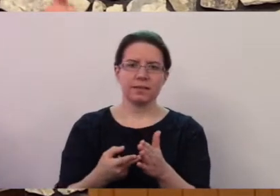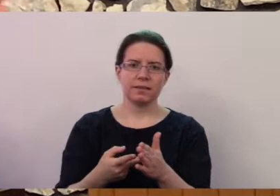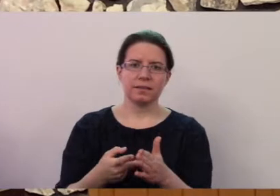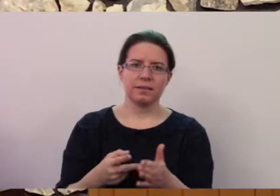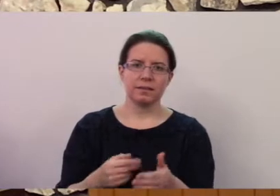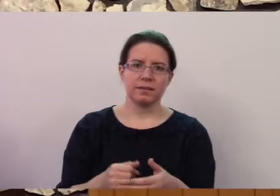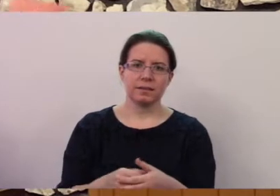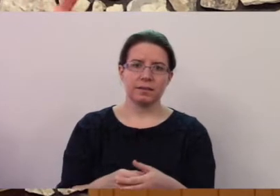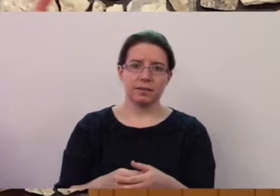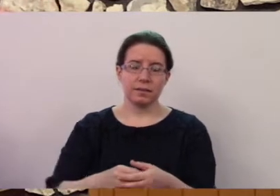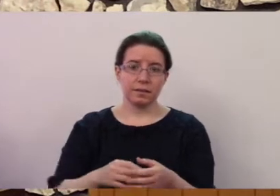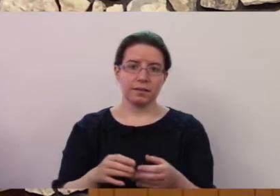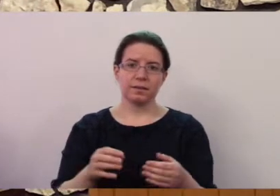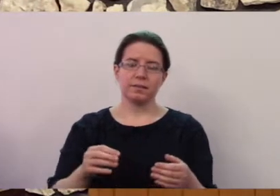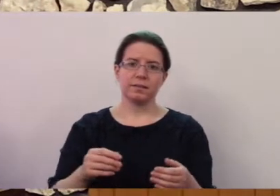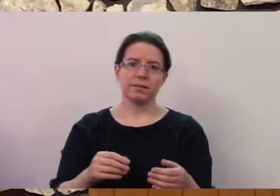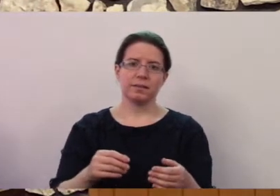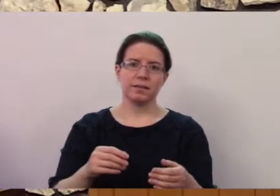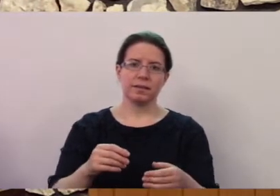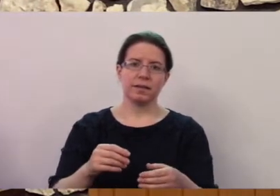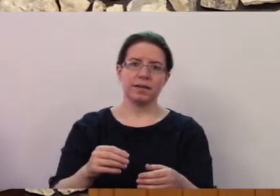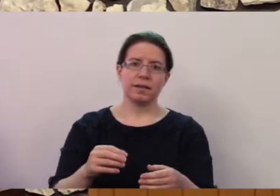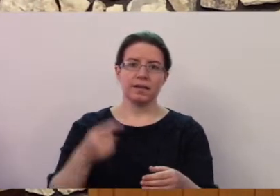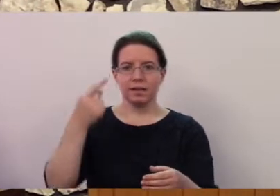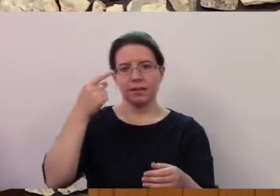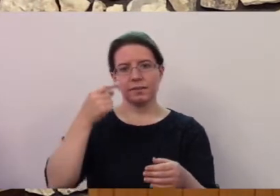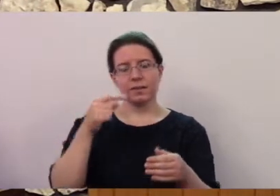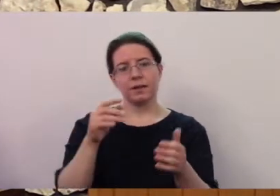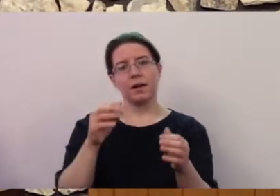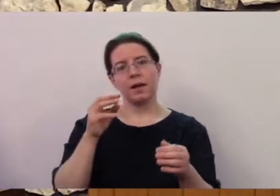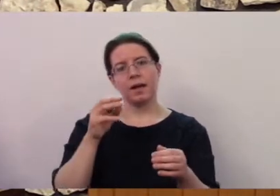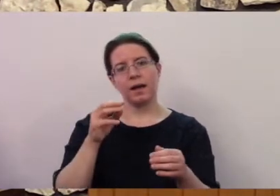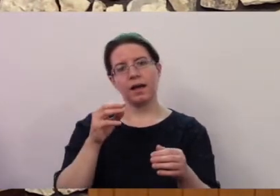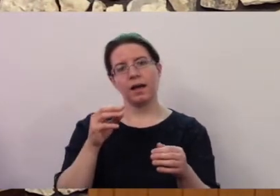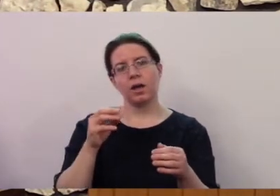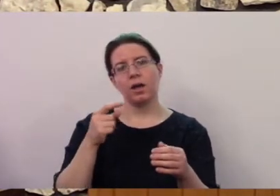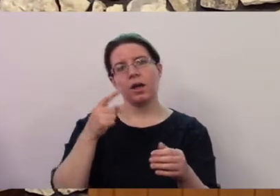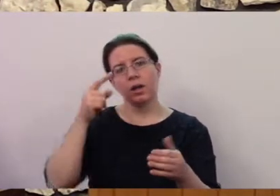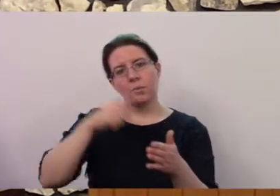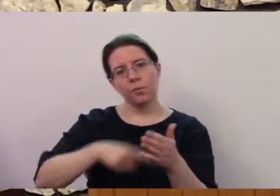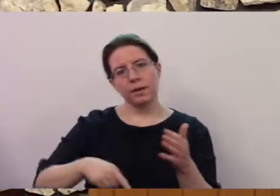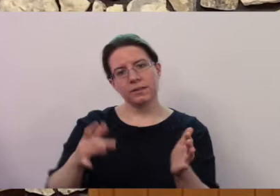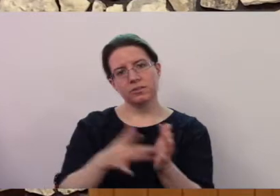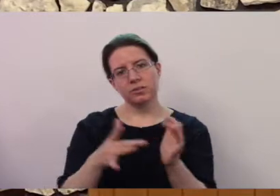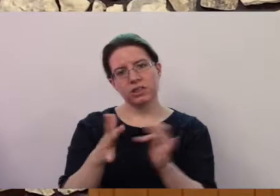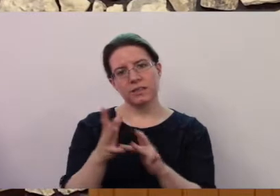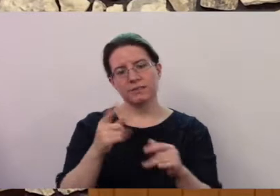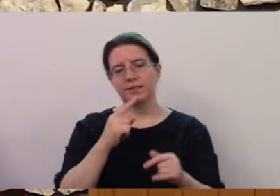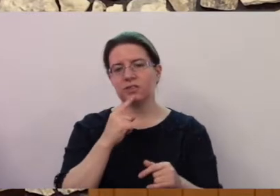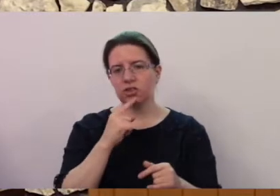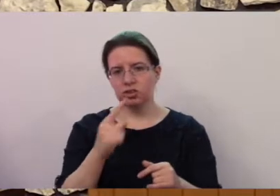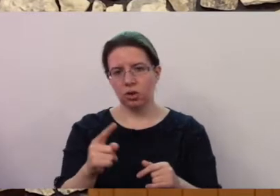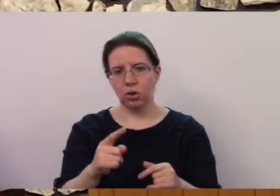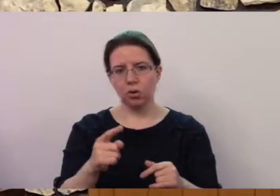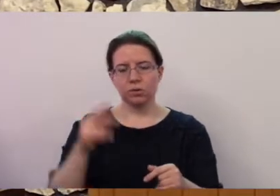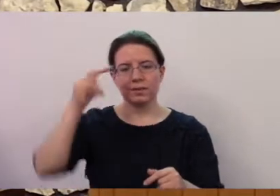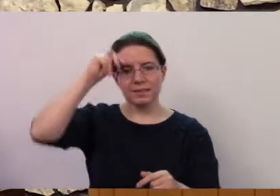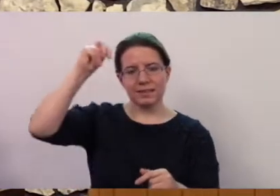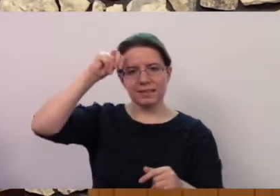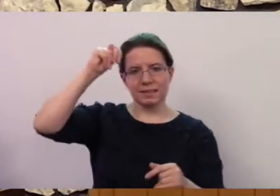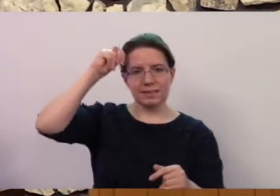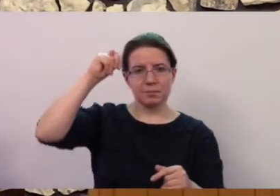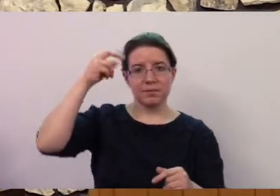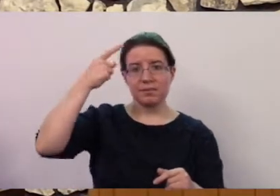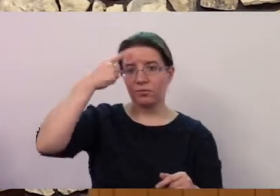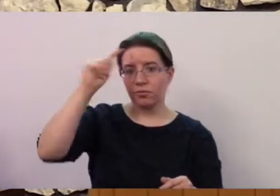it to anyone in this day, because it's applicable to all. They must be born again. Hallelujah. They